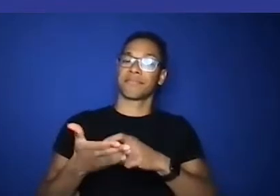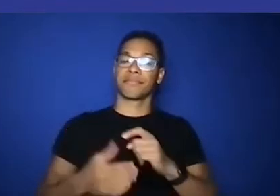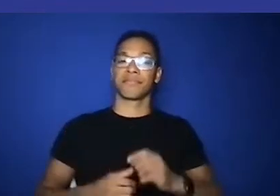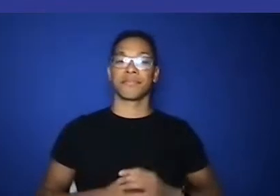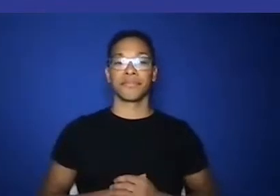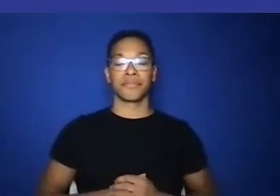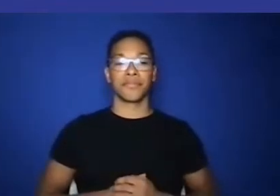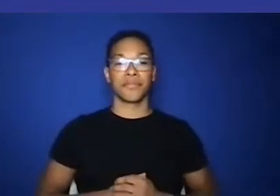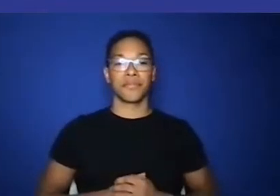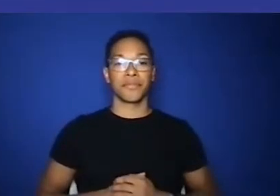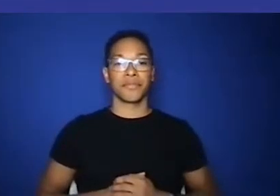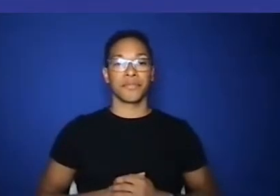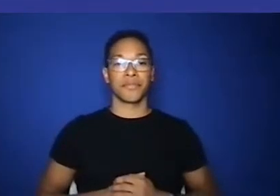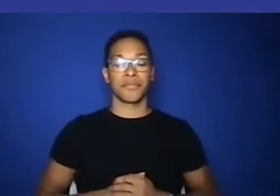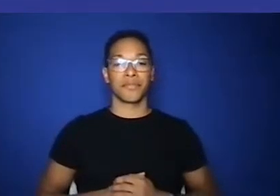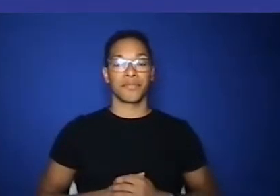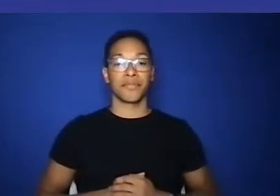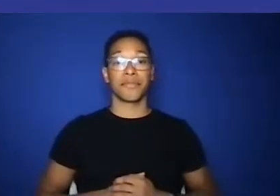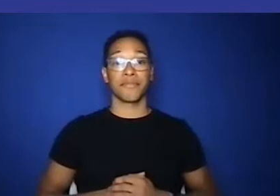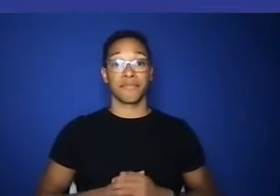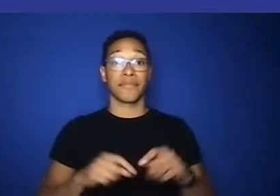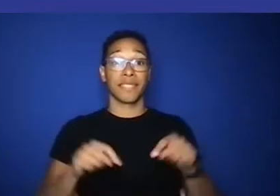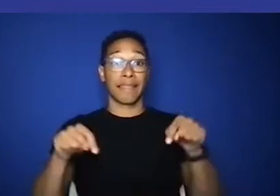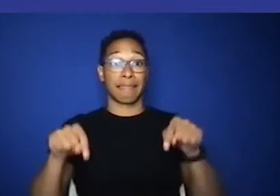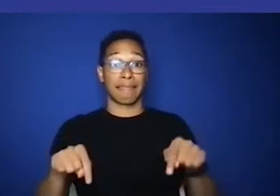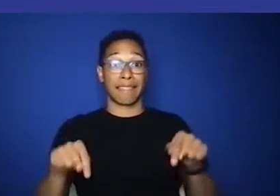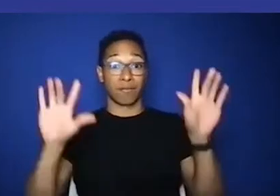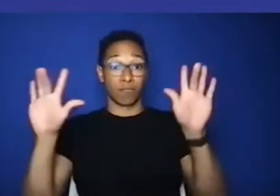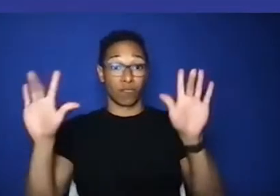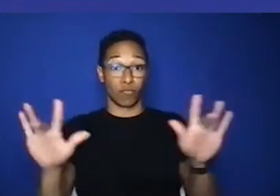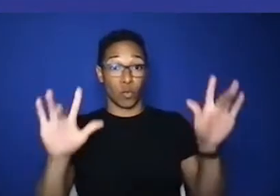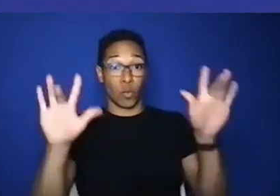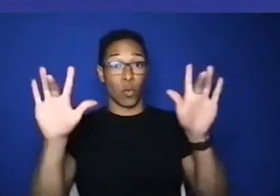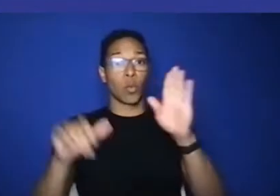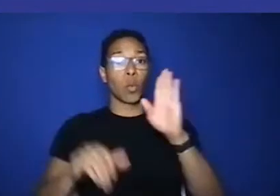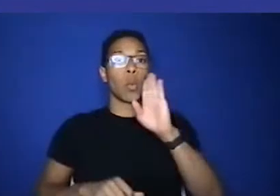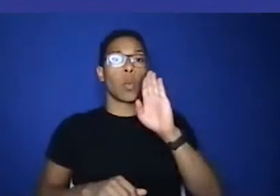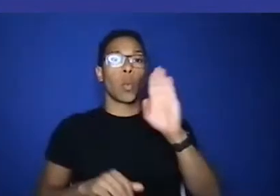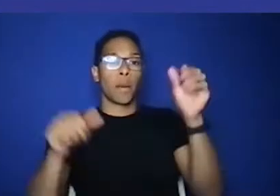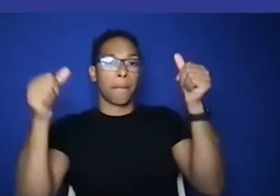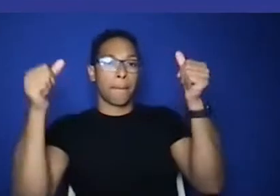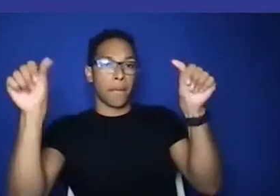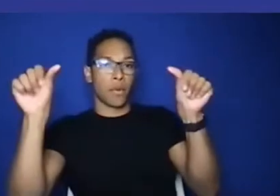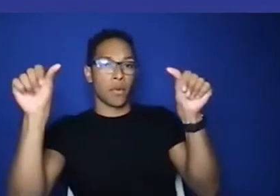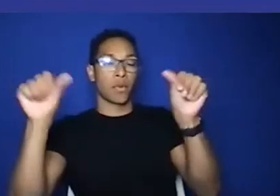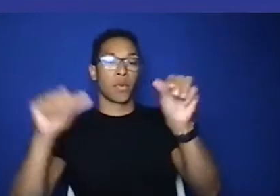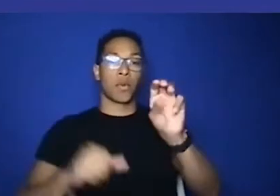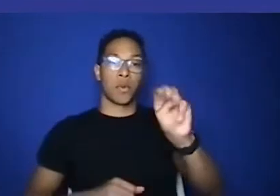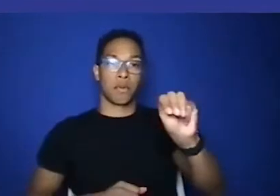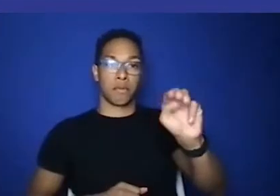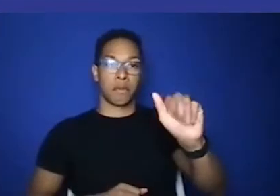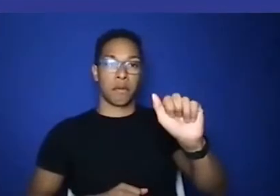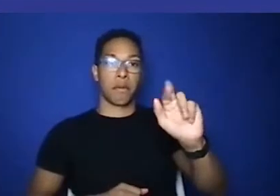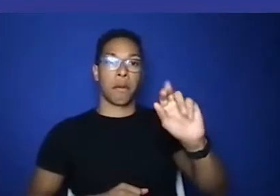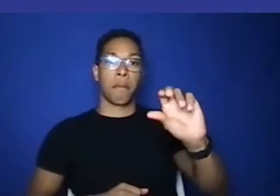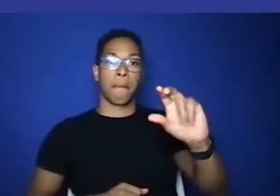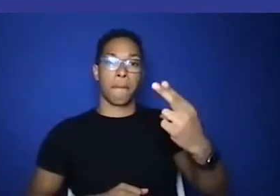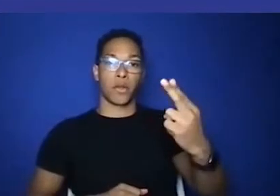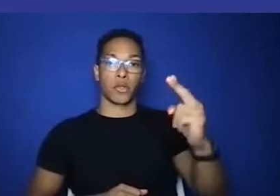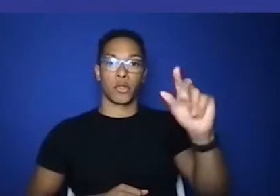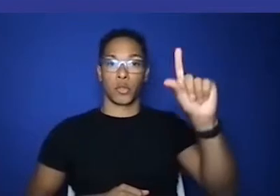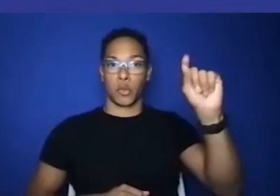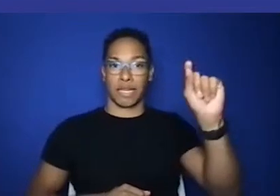this recording is airing on March 20th. We recorded previously. And I'm